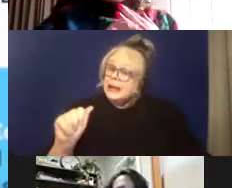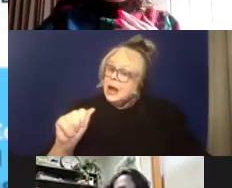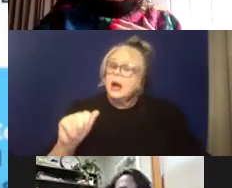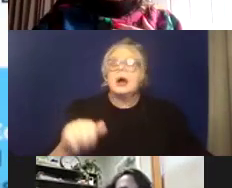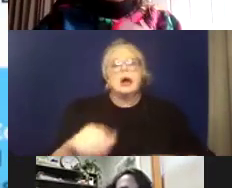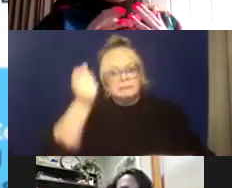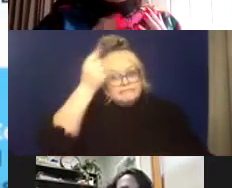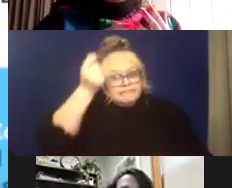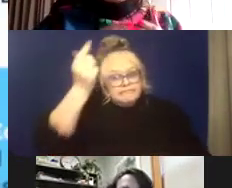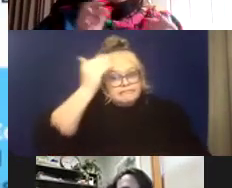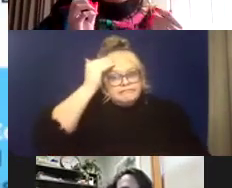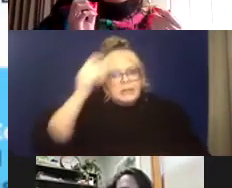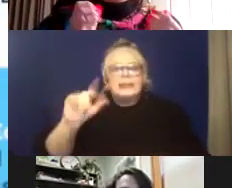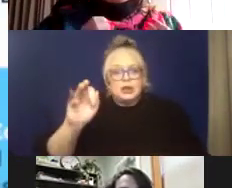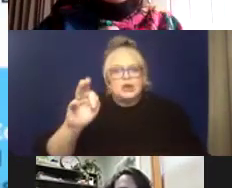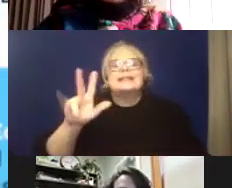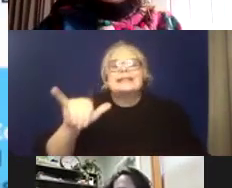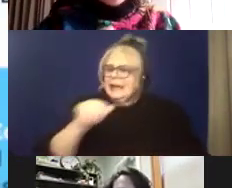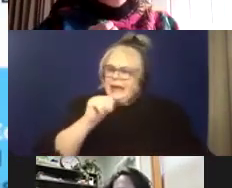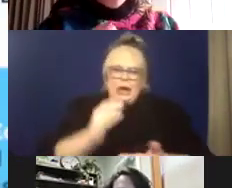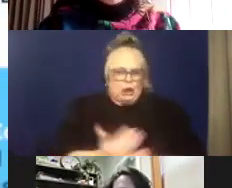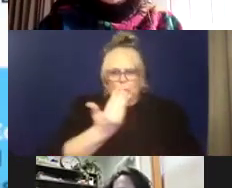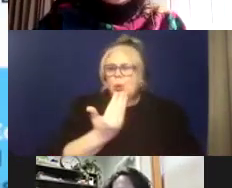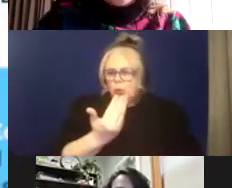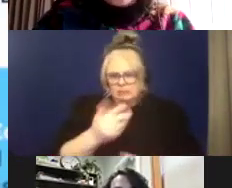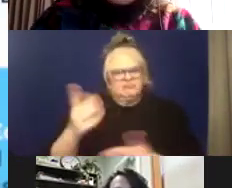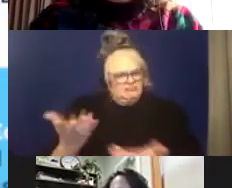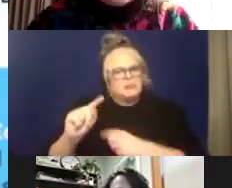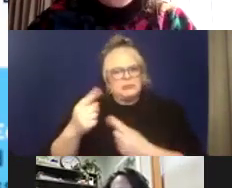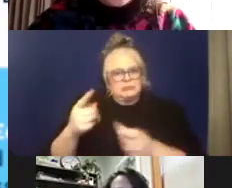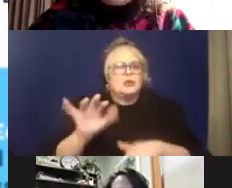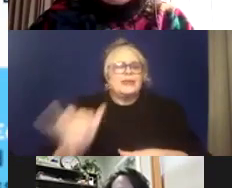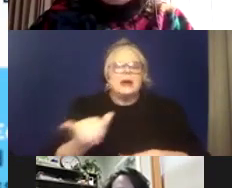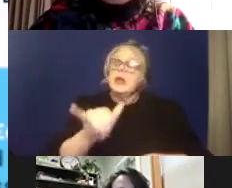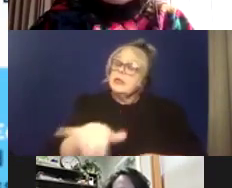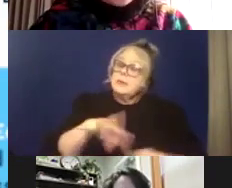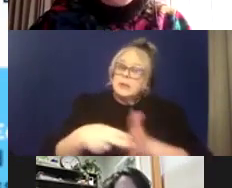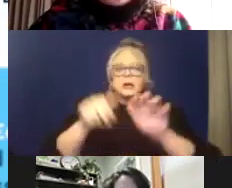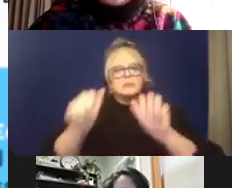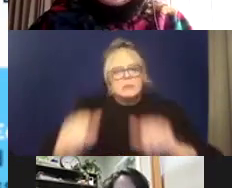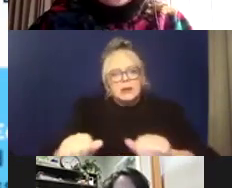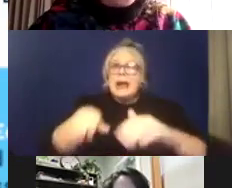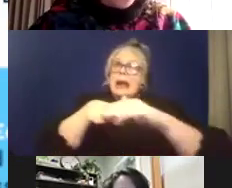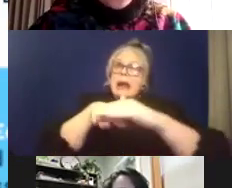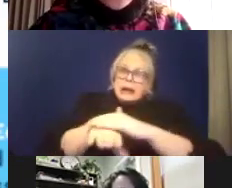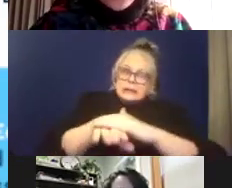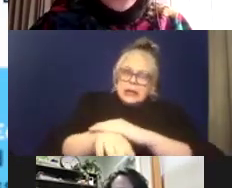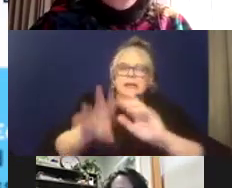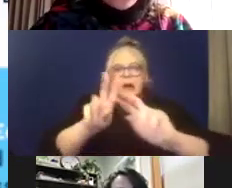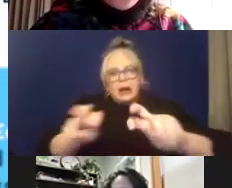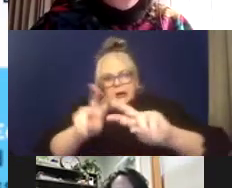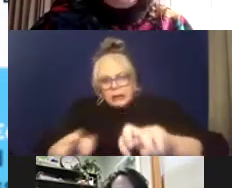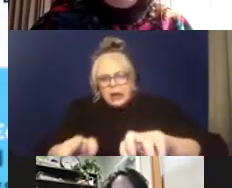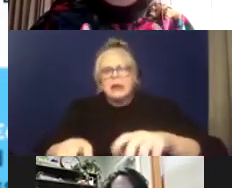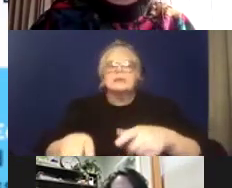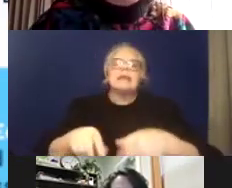literacy. Media literacy is the ability to access, analyze, evaluate, create, and act using all forms of